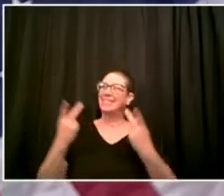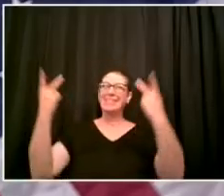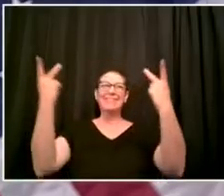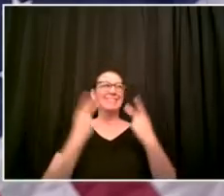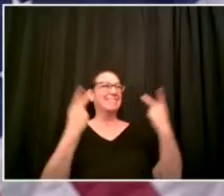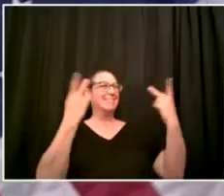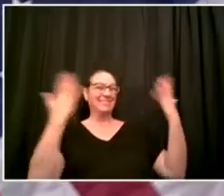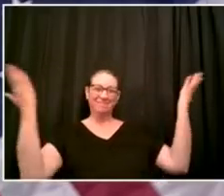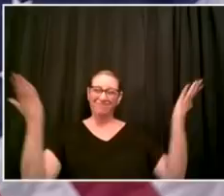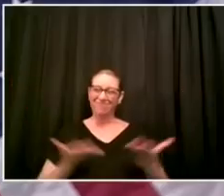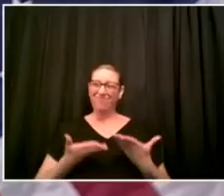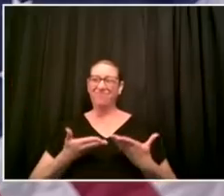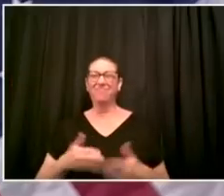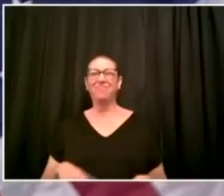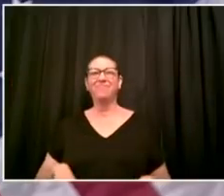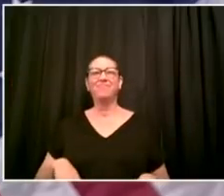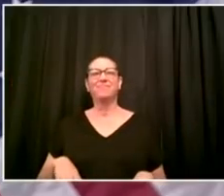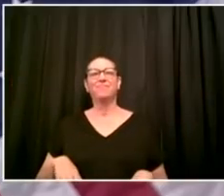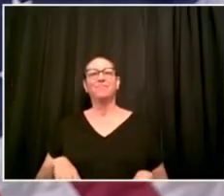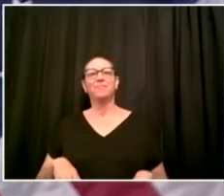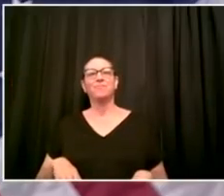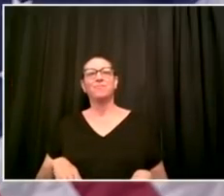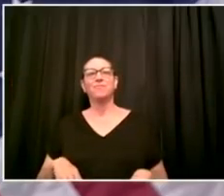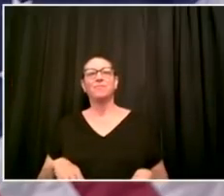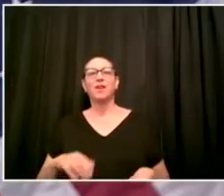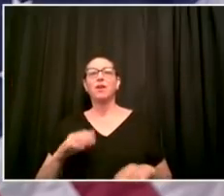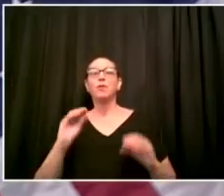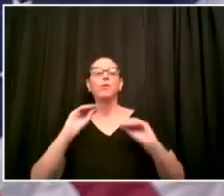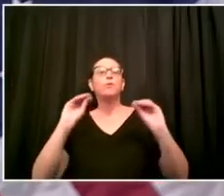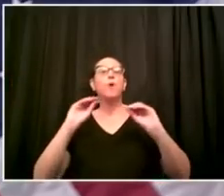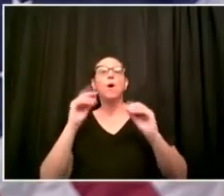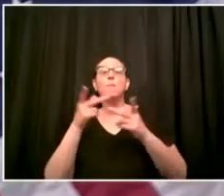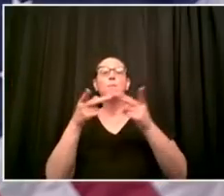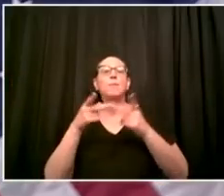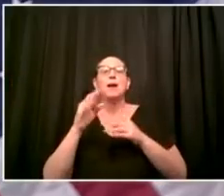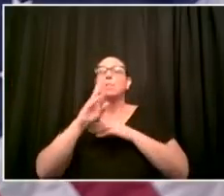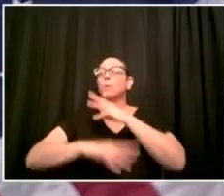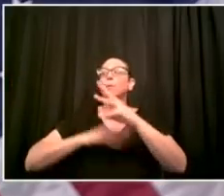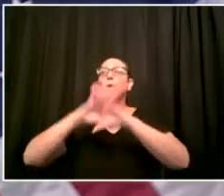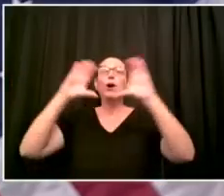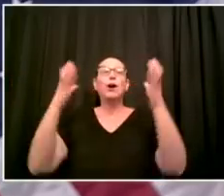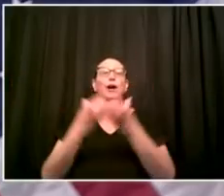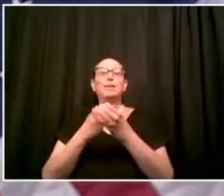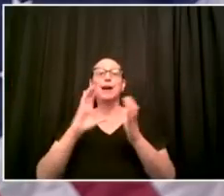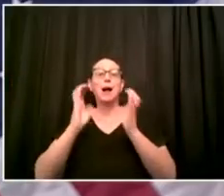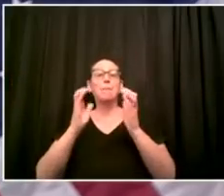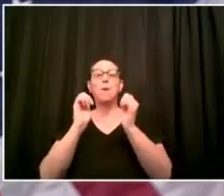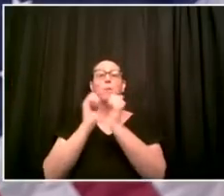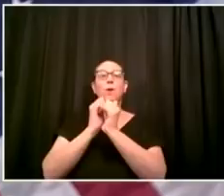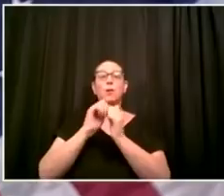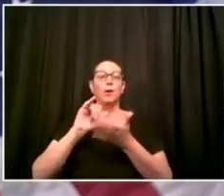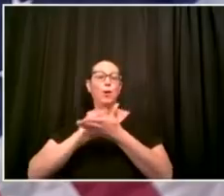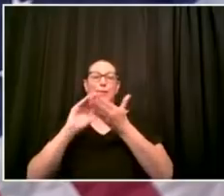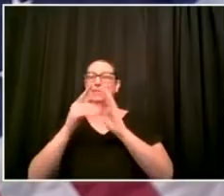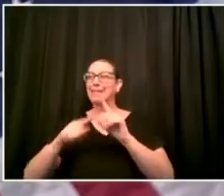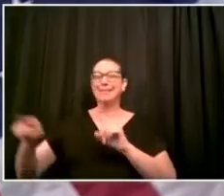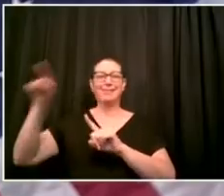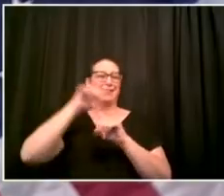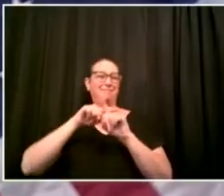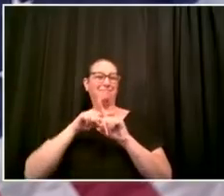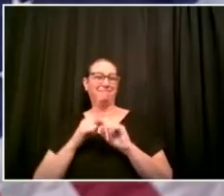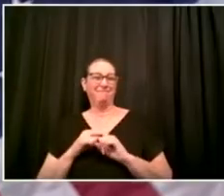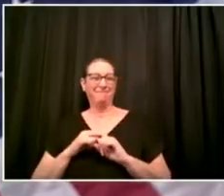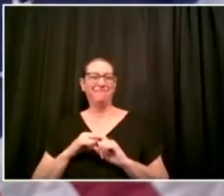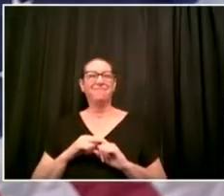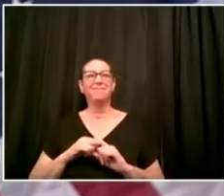which is irreplaceable. No place in the world has all the things that we have. Final point on that, Rich, I think people have watched a lot of heroism here.